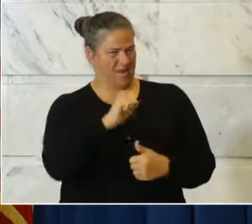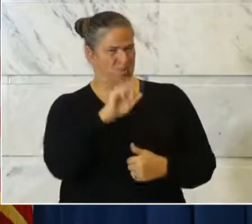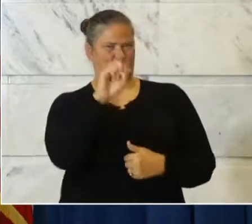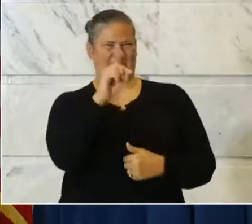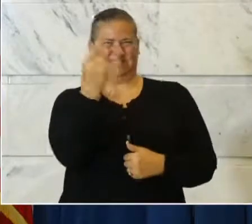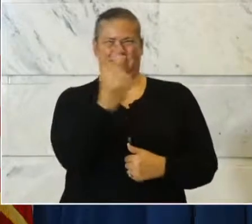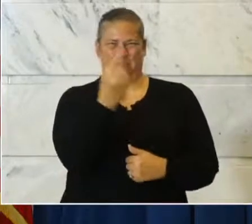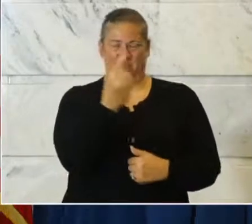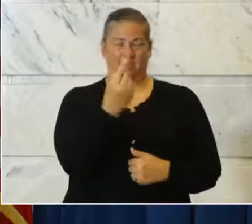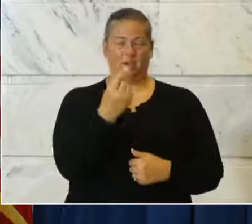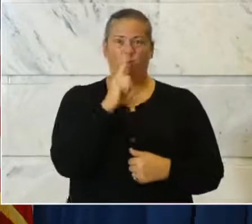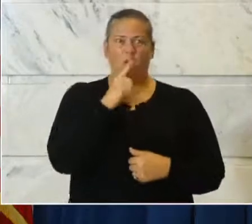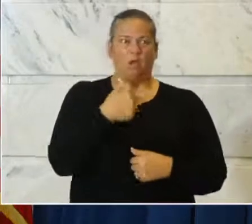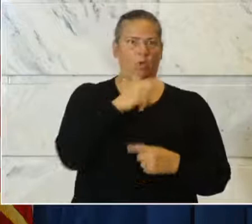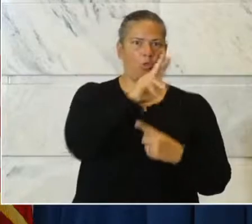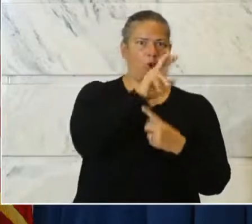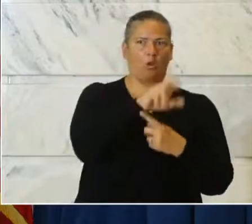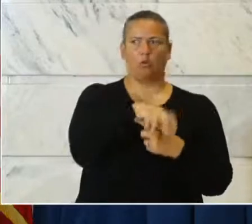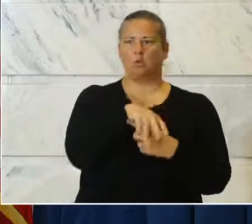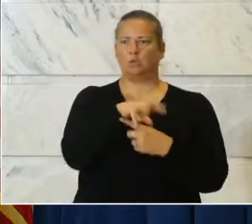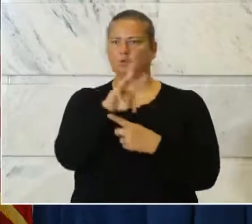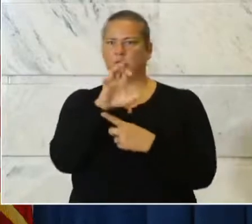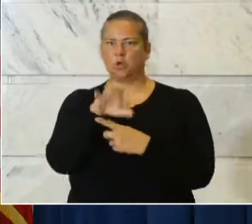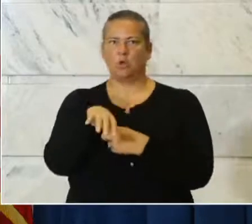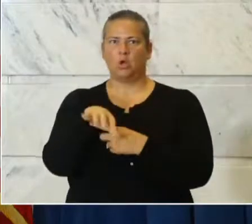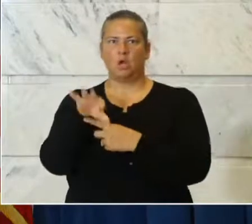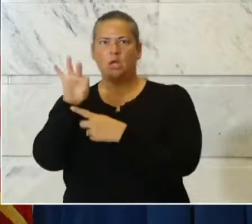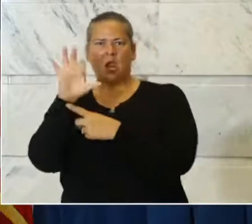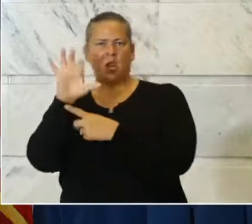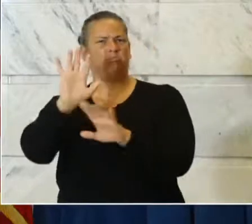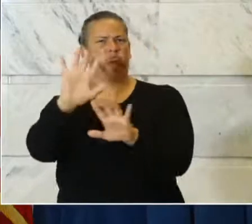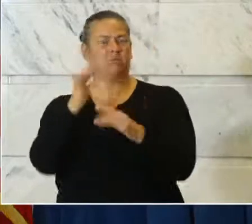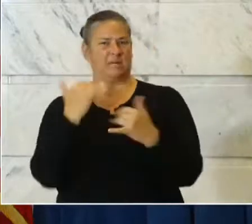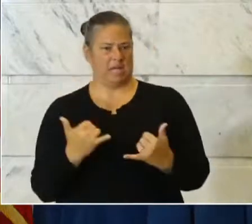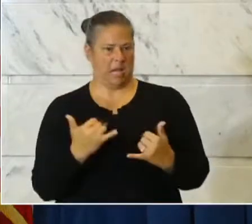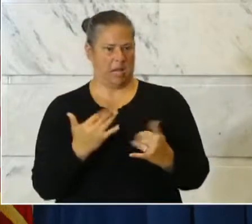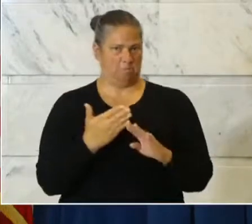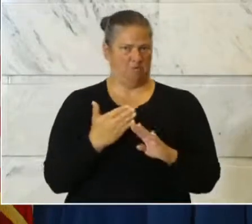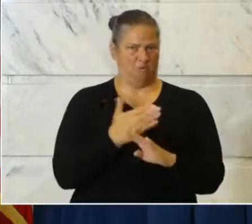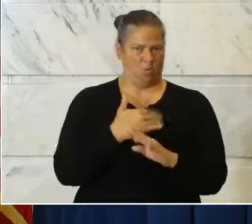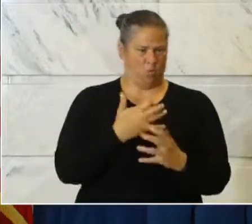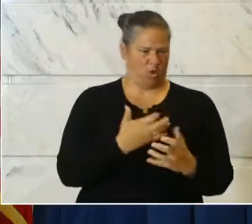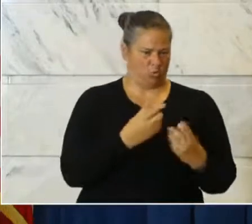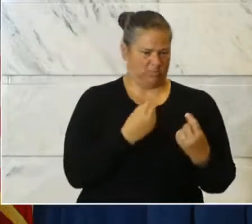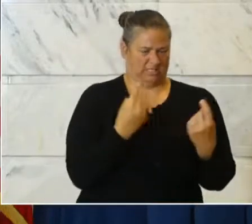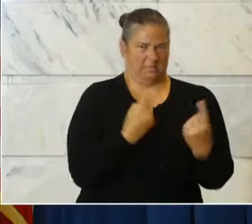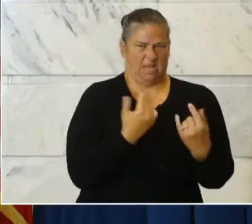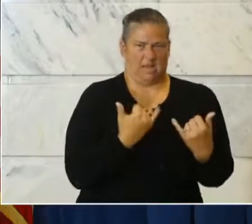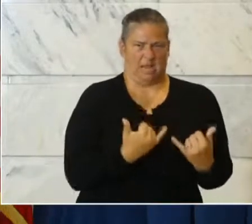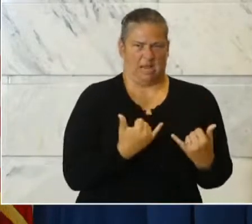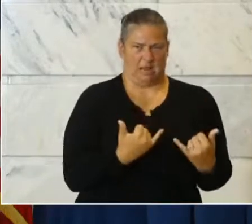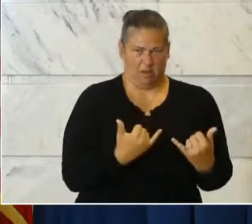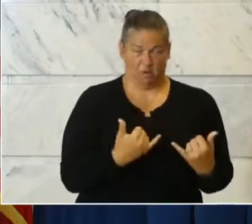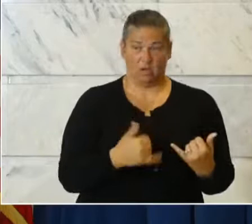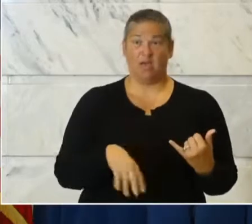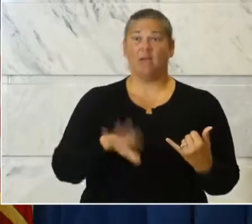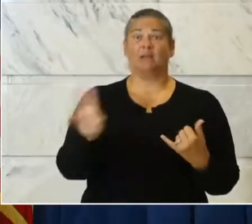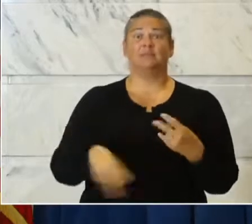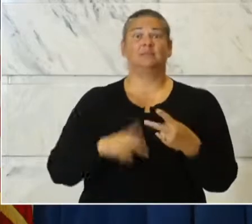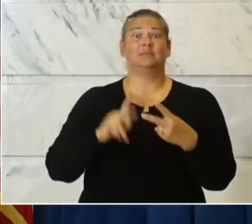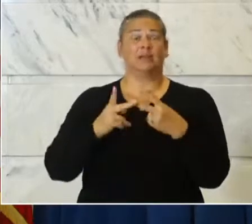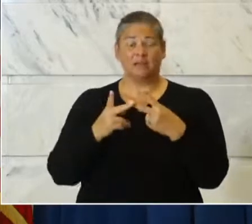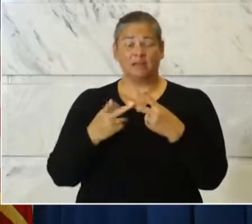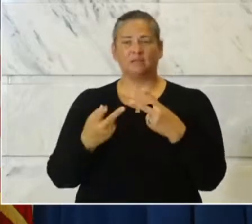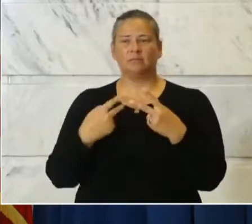day, 600 the next day, and 900 the next day. We got a chance to do it now. The second piece is watching what happens when people don't